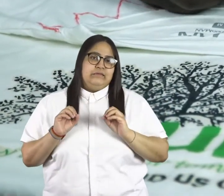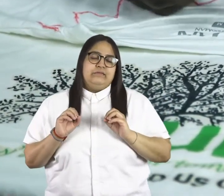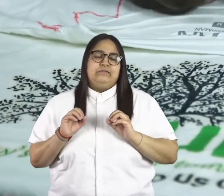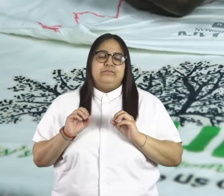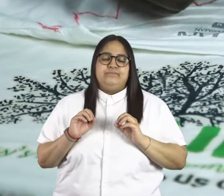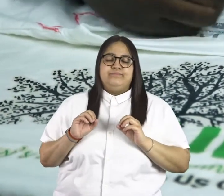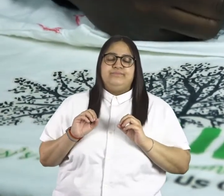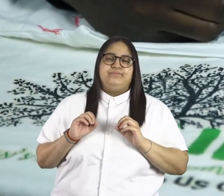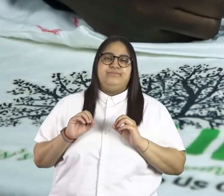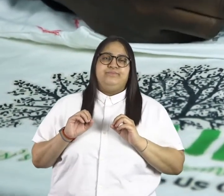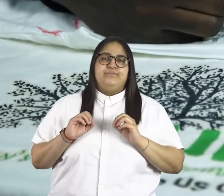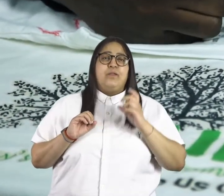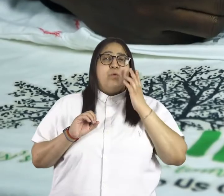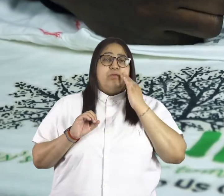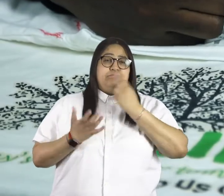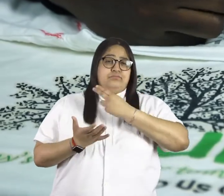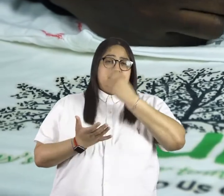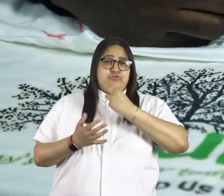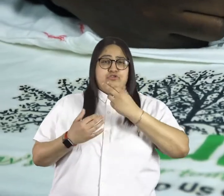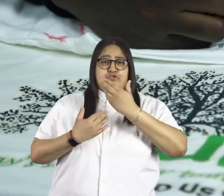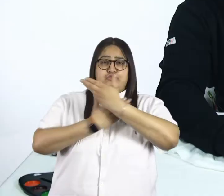So again, when you're designing your shirt,